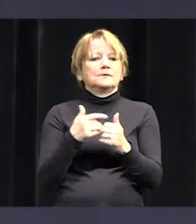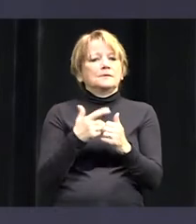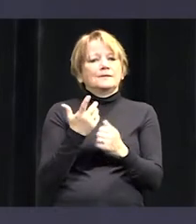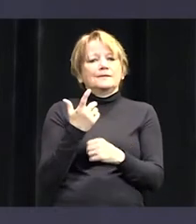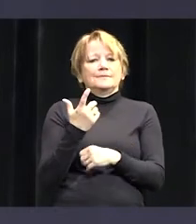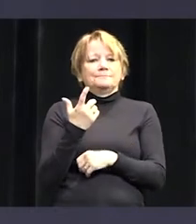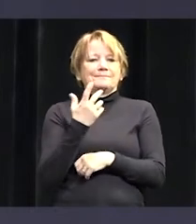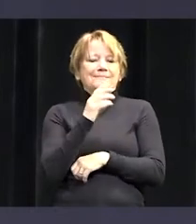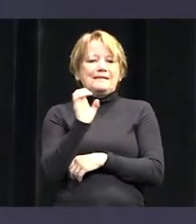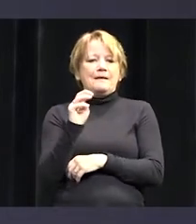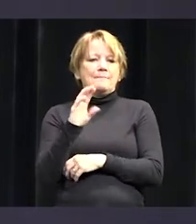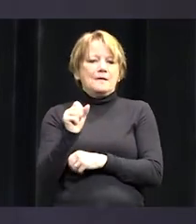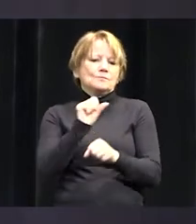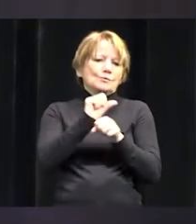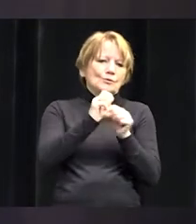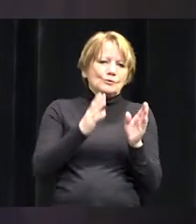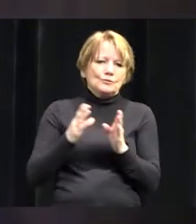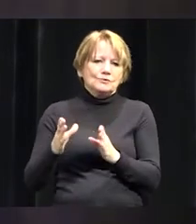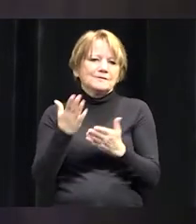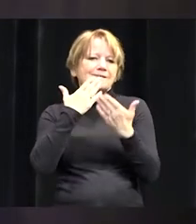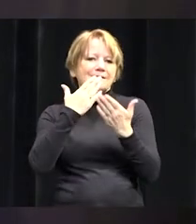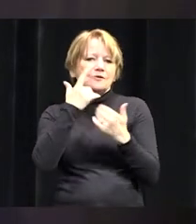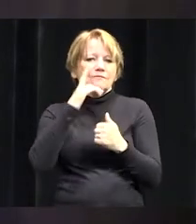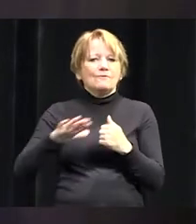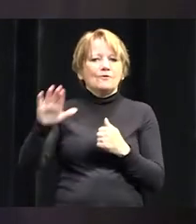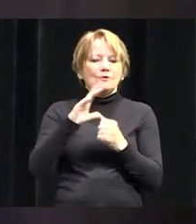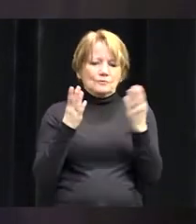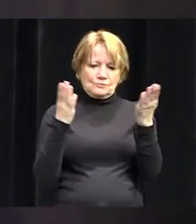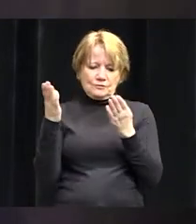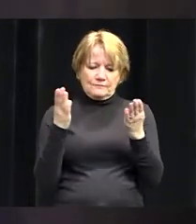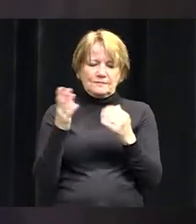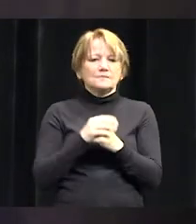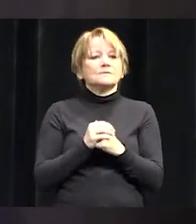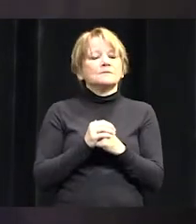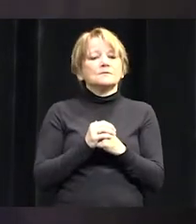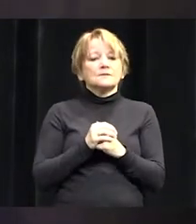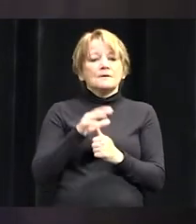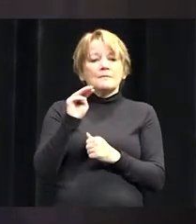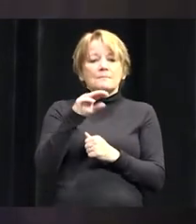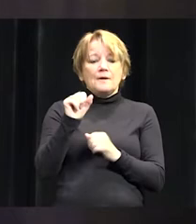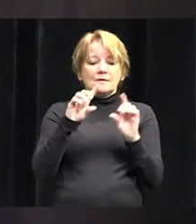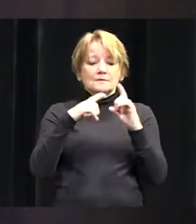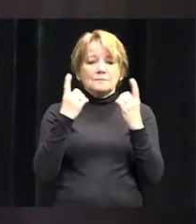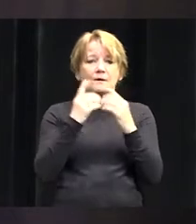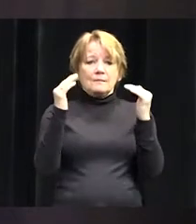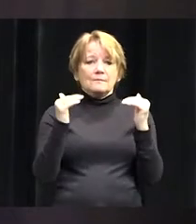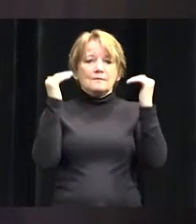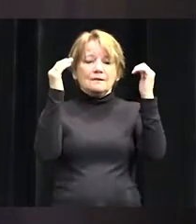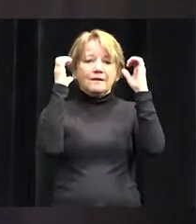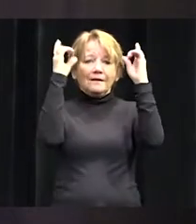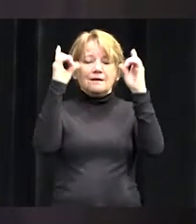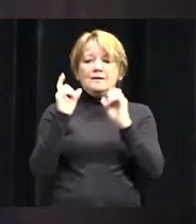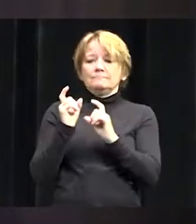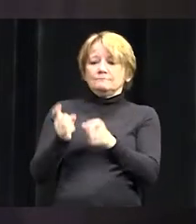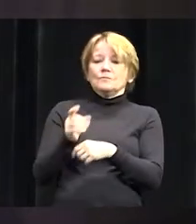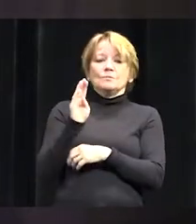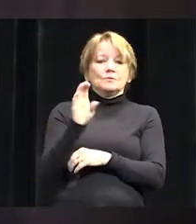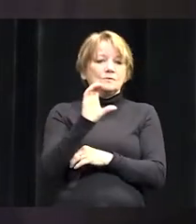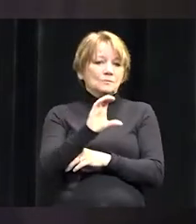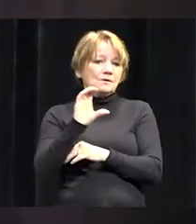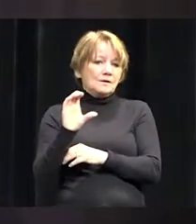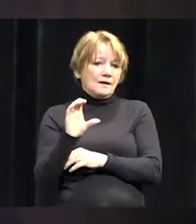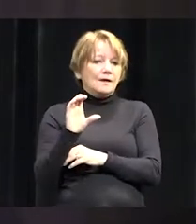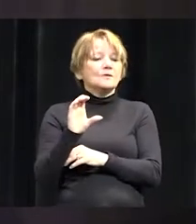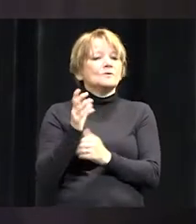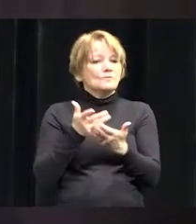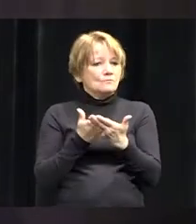thank you for your service the massachusetts department of higher education has granted bristol community